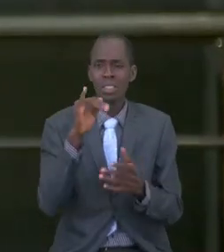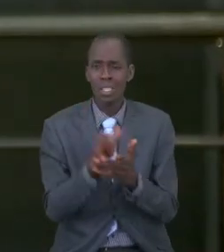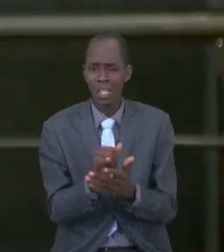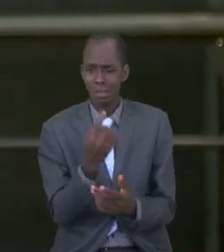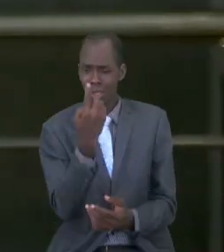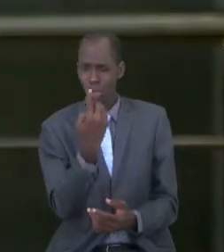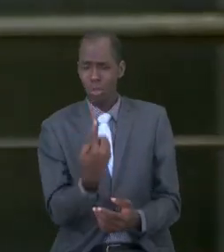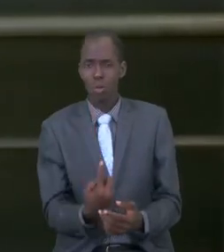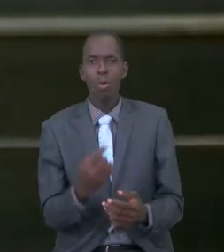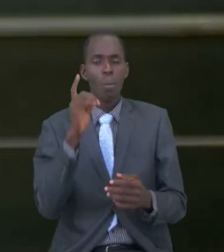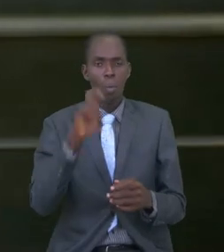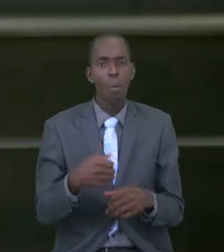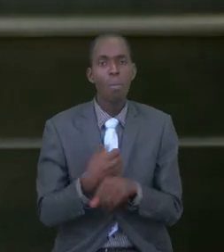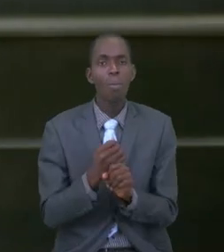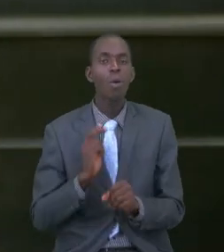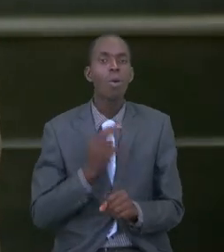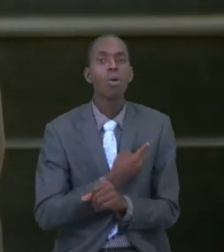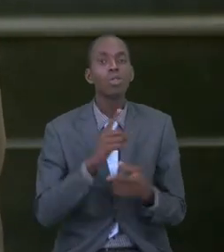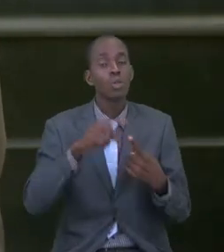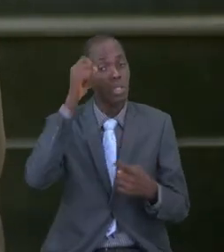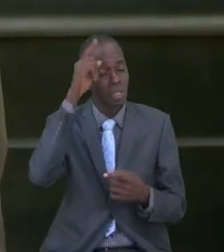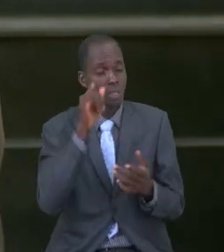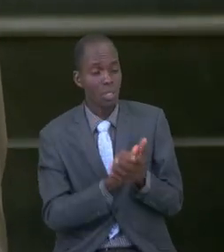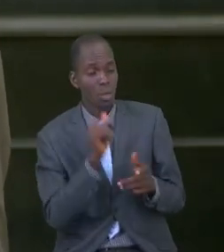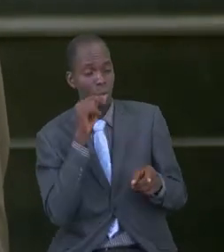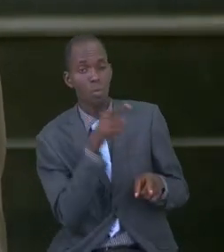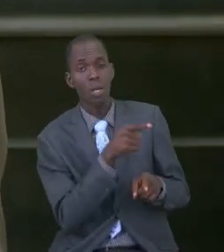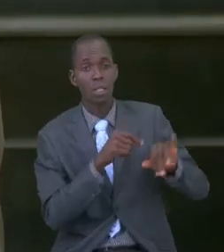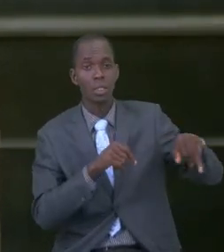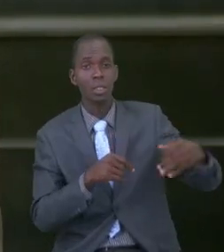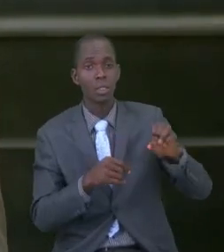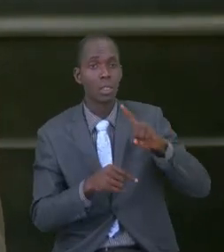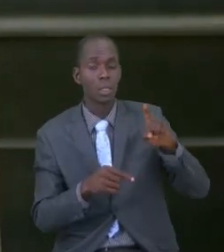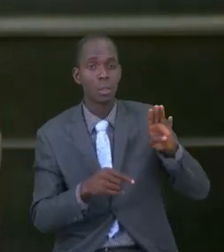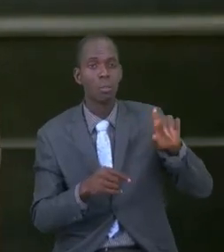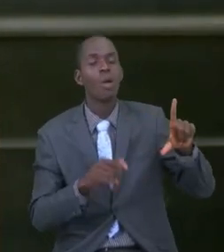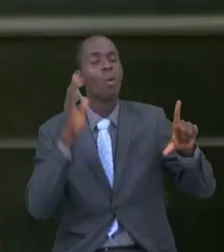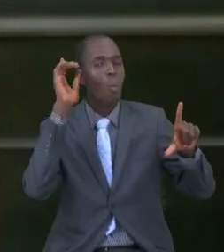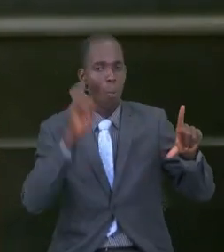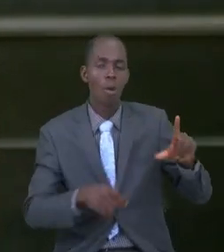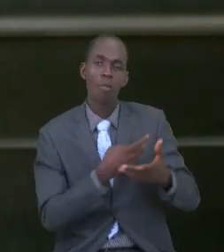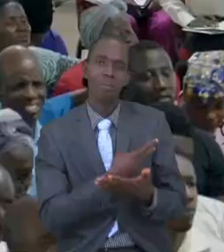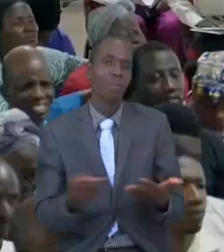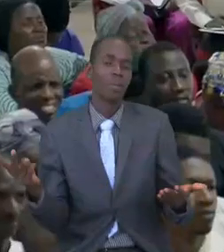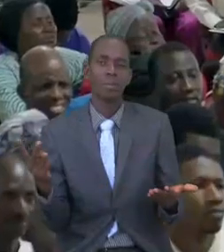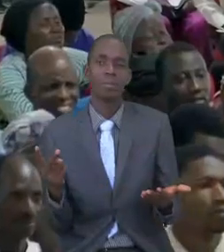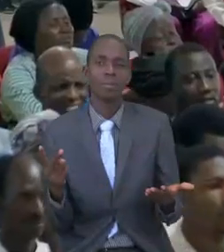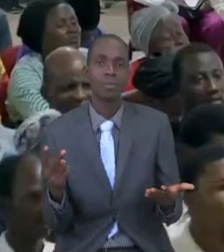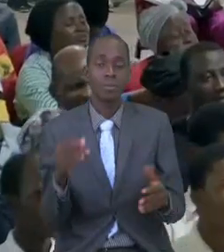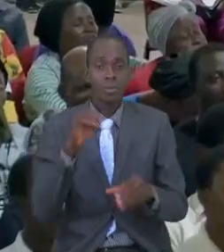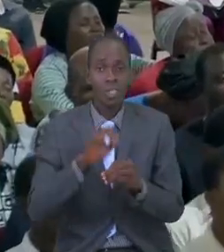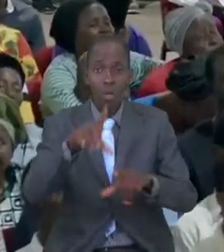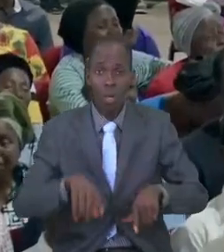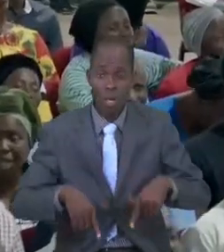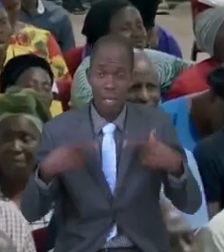to understand that woman, that Jezebel, will fail. Amen. In your